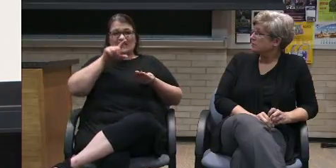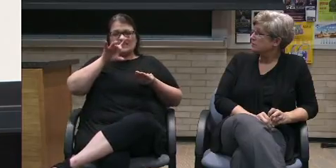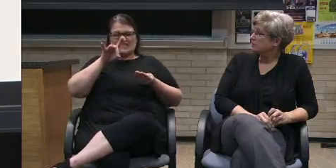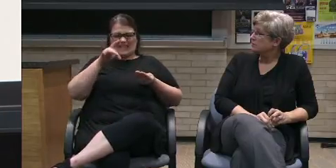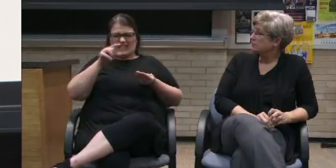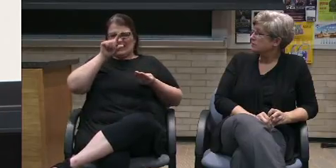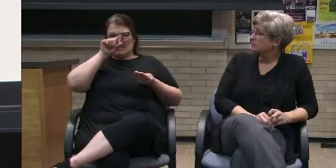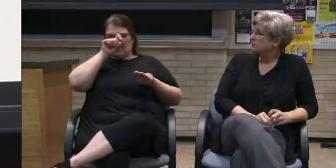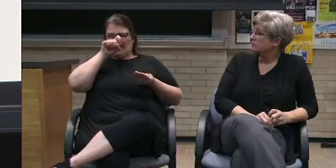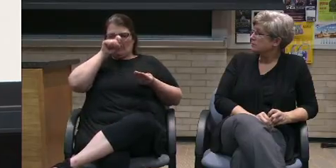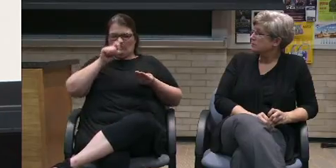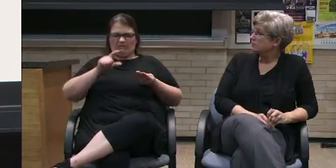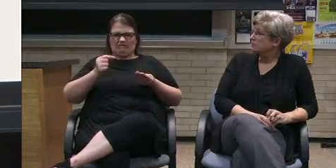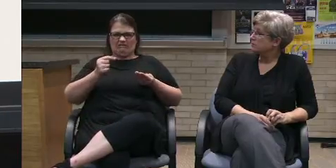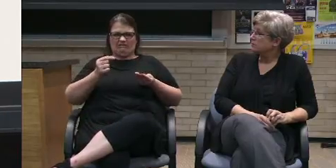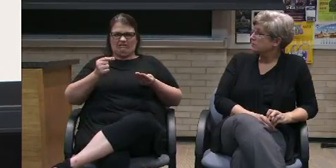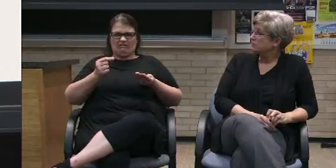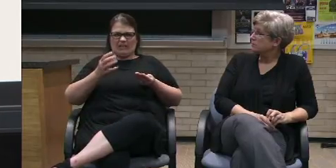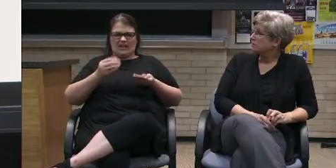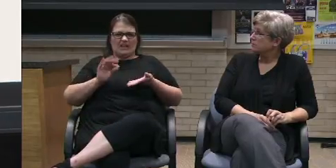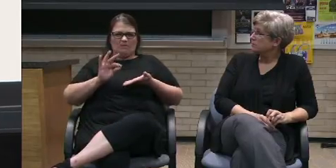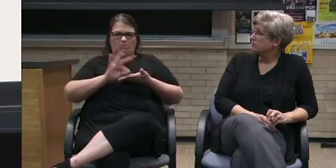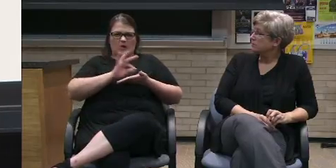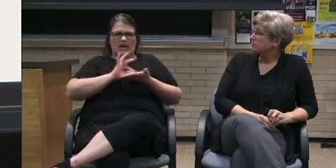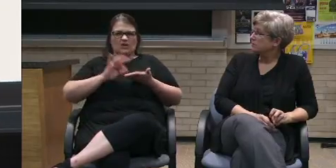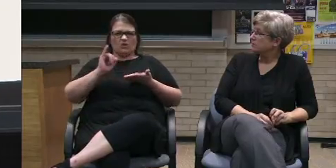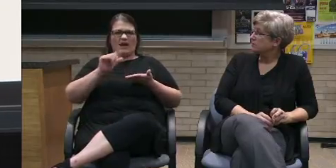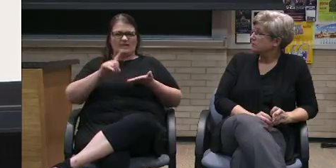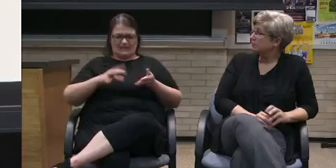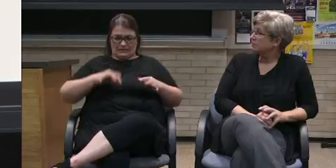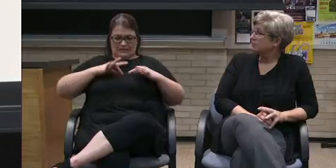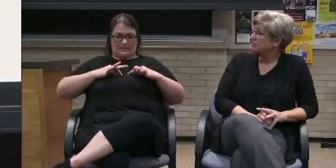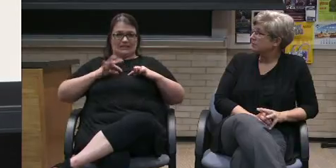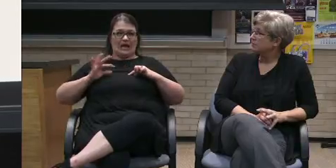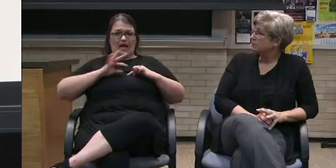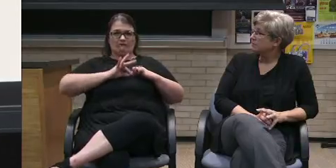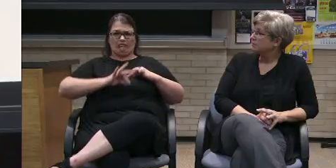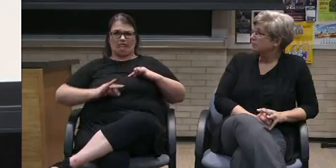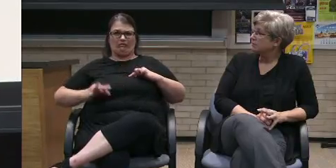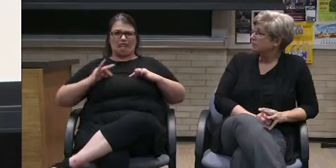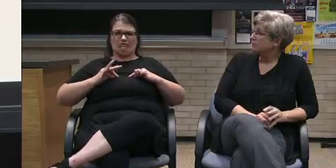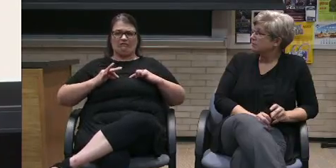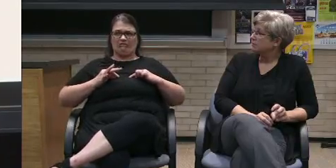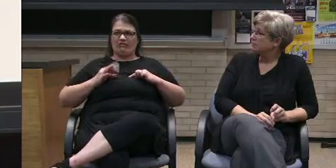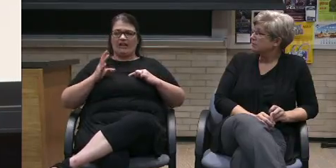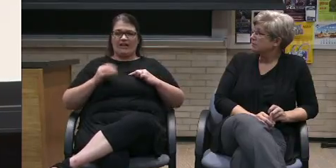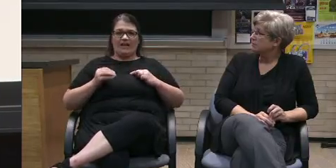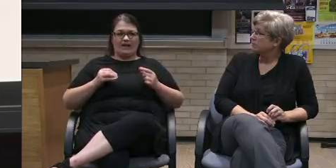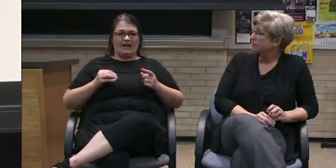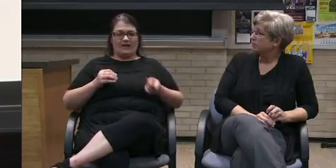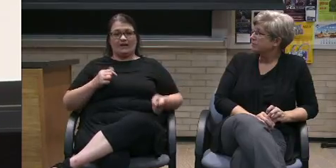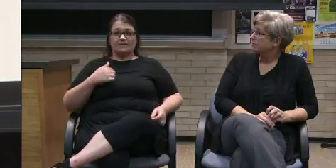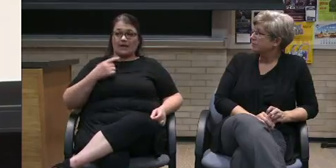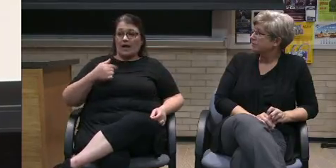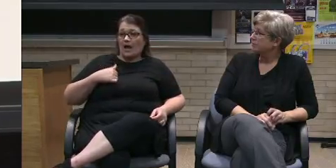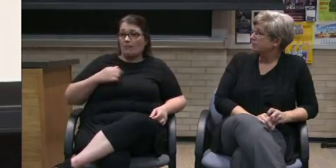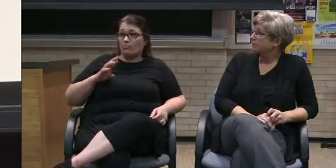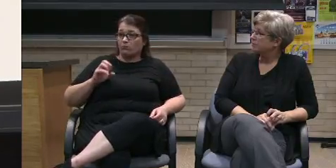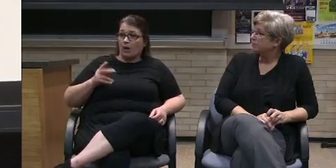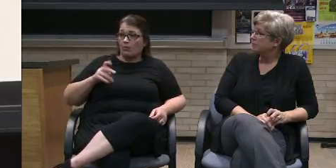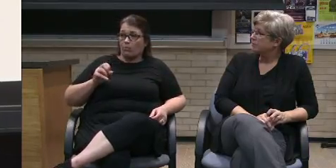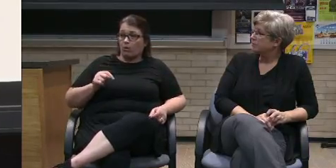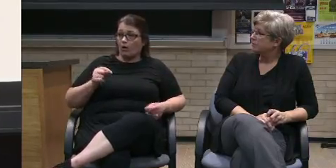that they all ended up putting on their IDs. You know, everyone wears an ID now. So now they're walking around going, I'm a Brockport grad. We got their contact